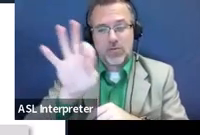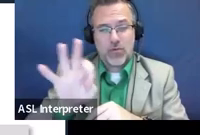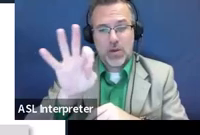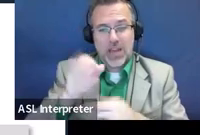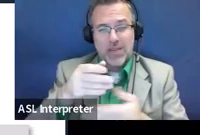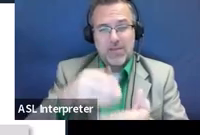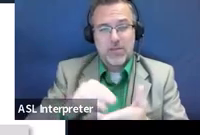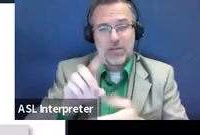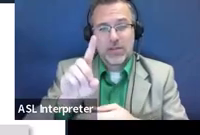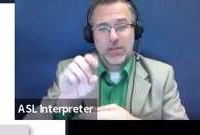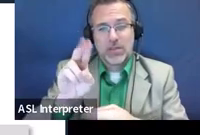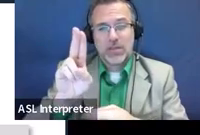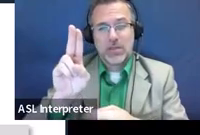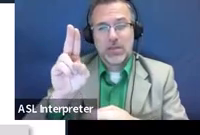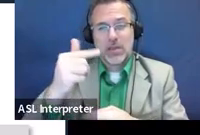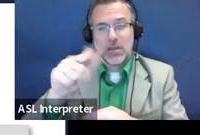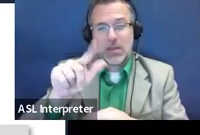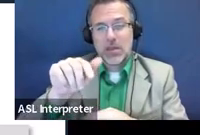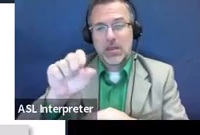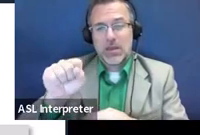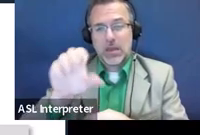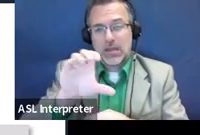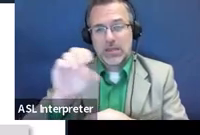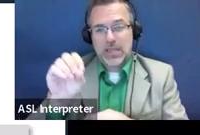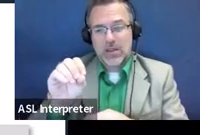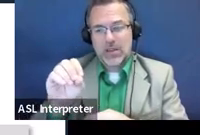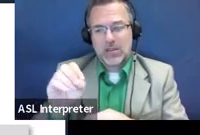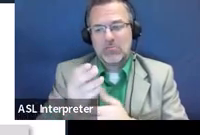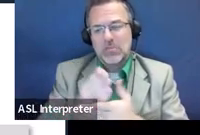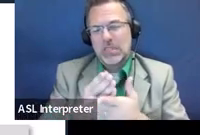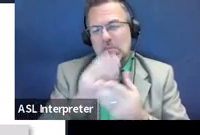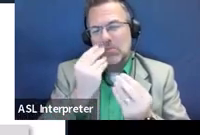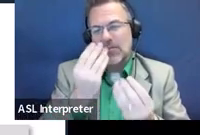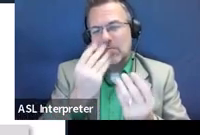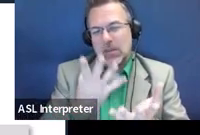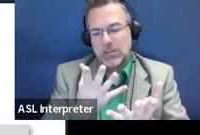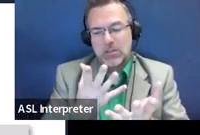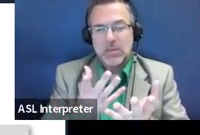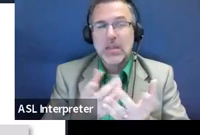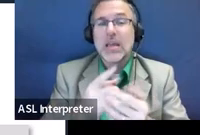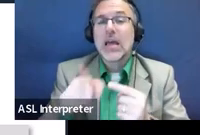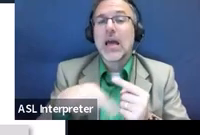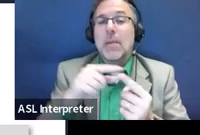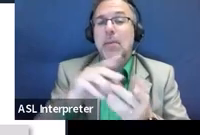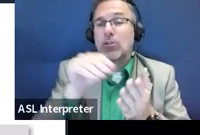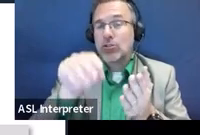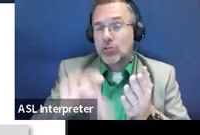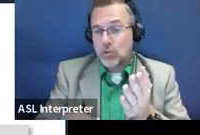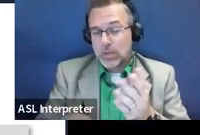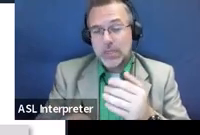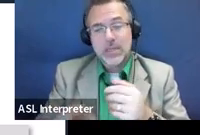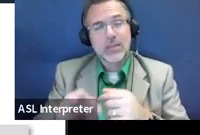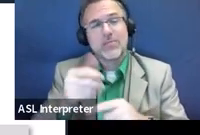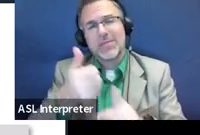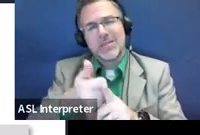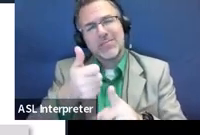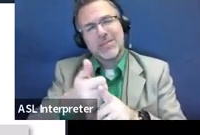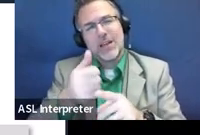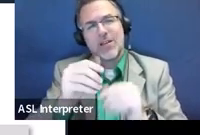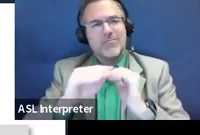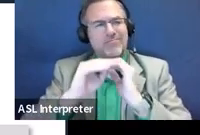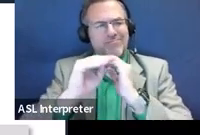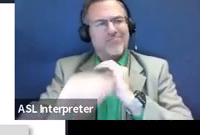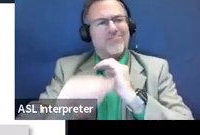this is just a little bit of information about that case. And it's really about a student that wasn't making progress. And